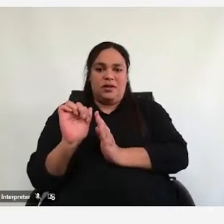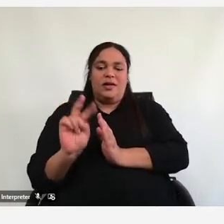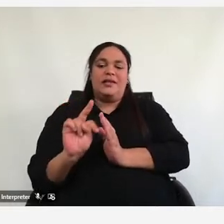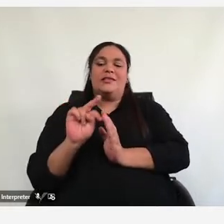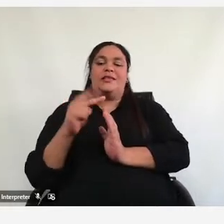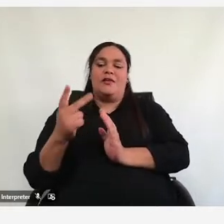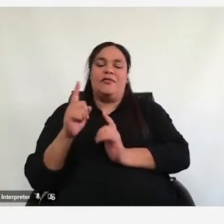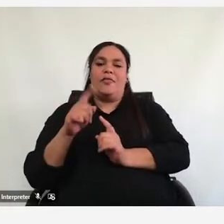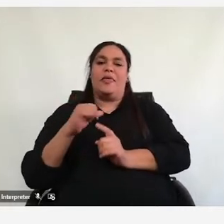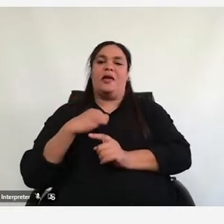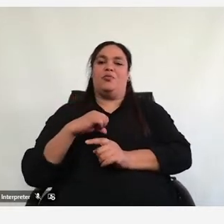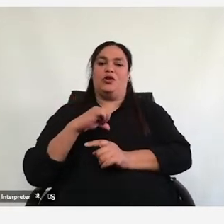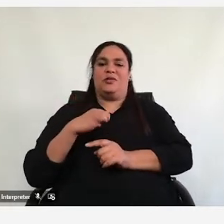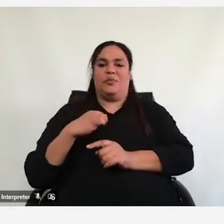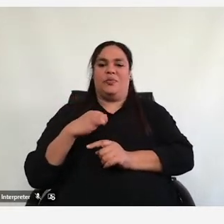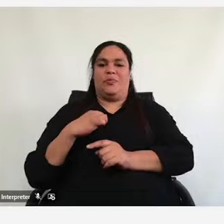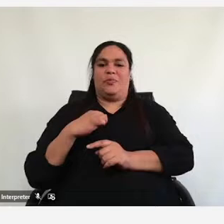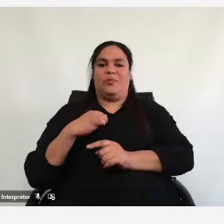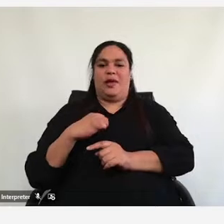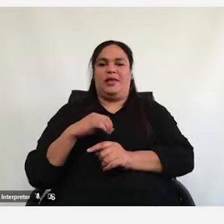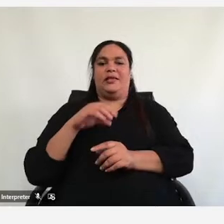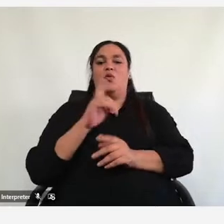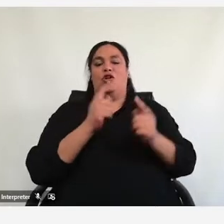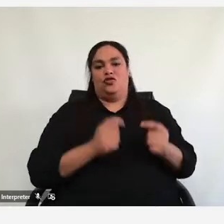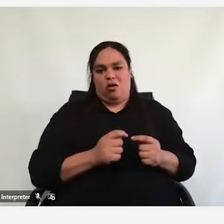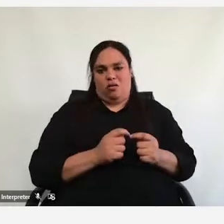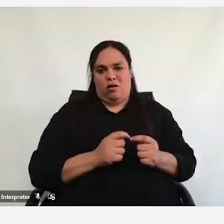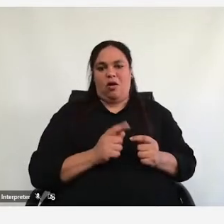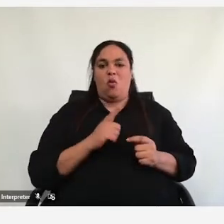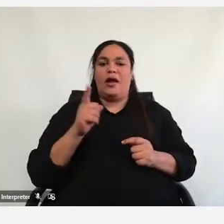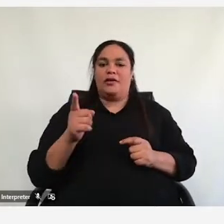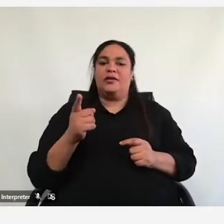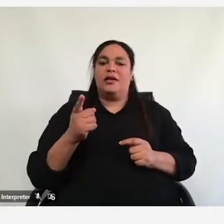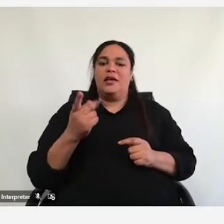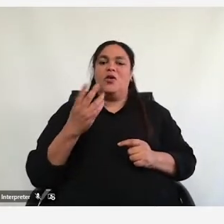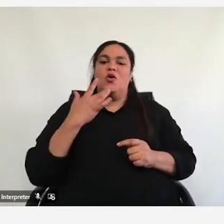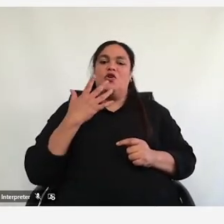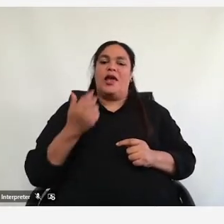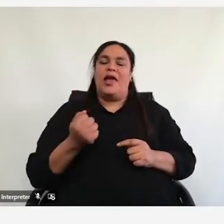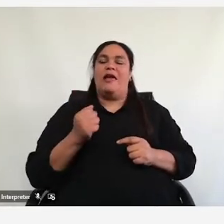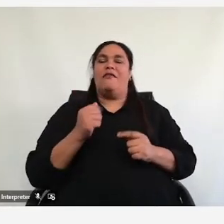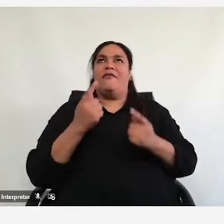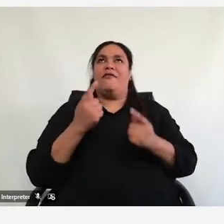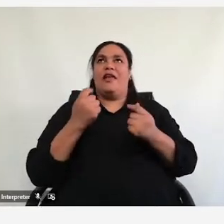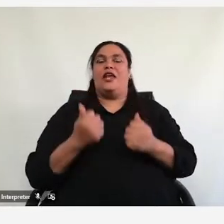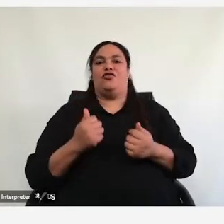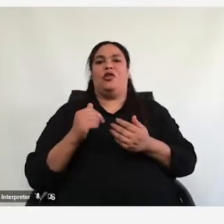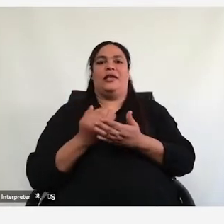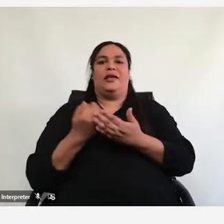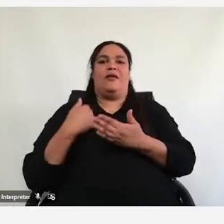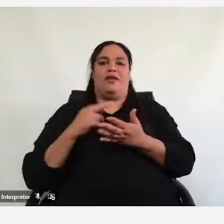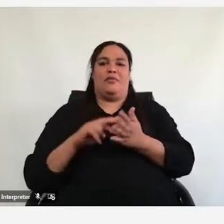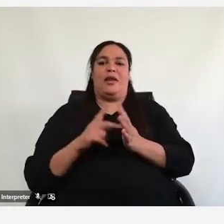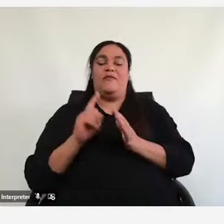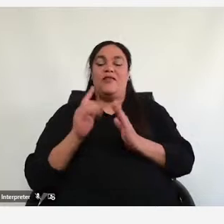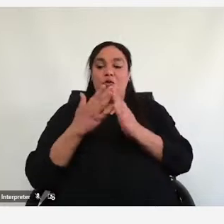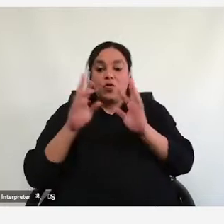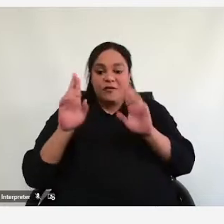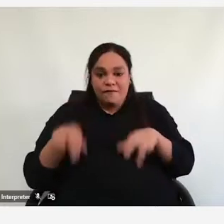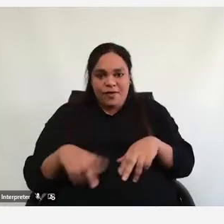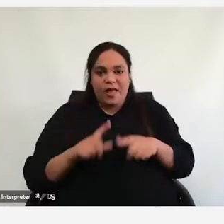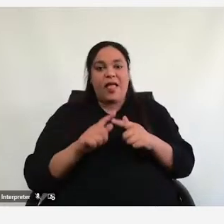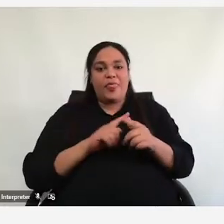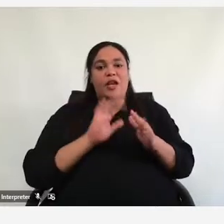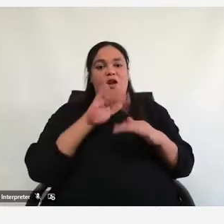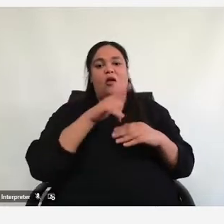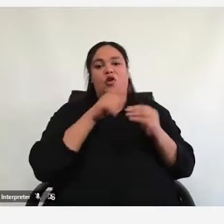as die munisipaliteite wat sterk is, want jy is onder 'n finansiële recovery plan. Get your books right first, and then we will talk